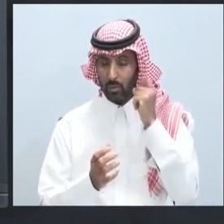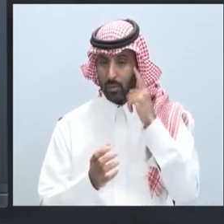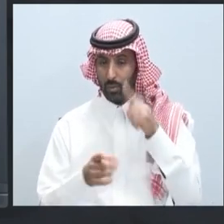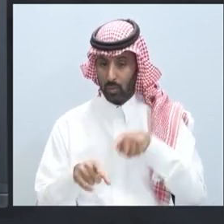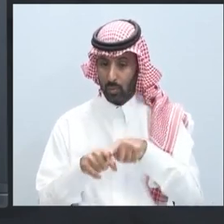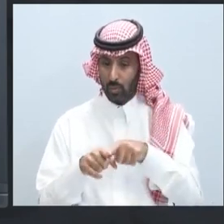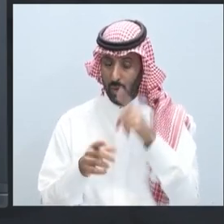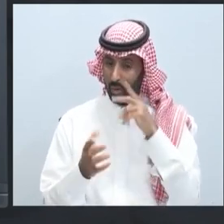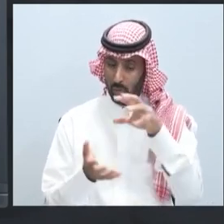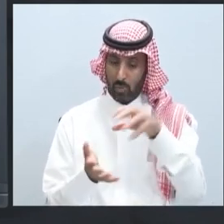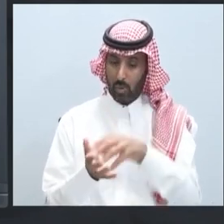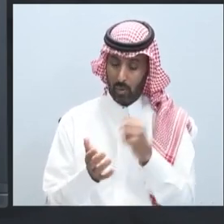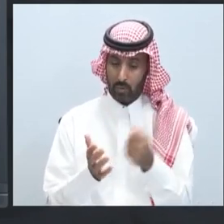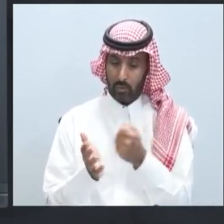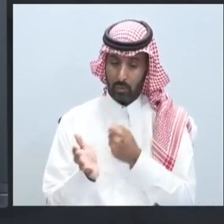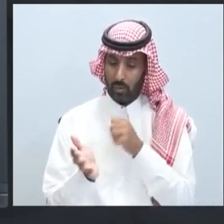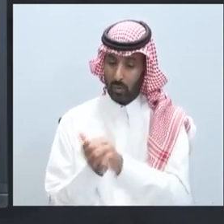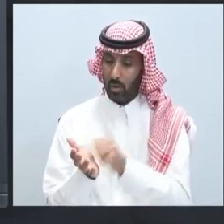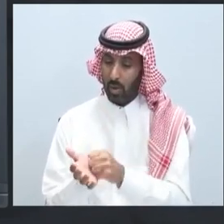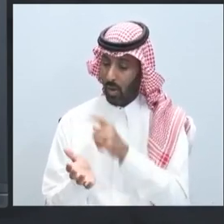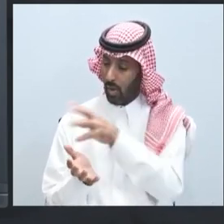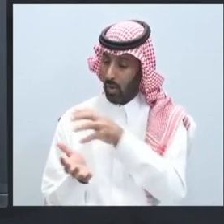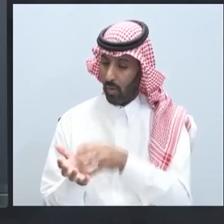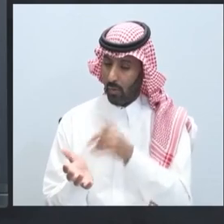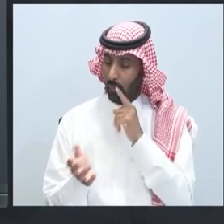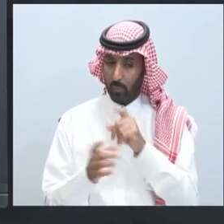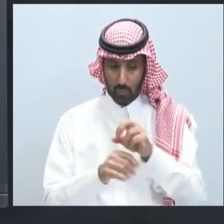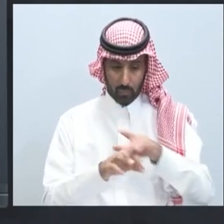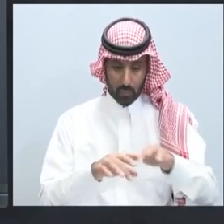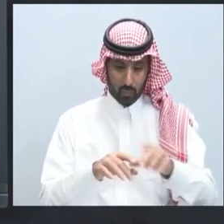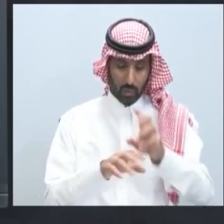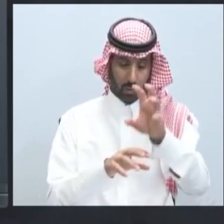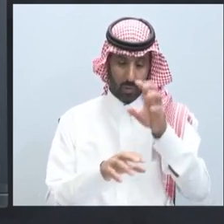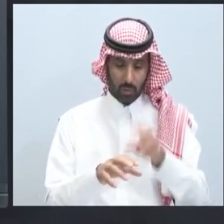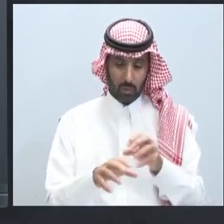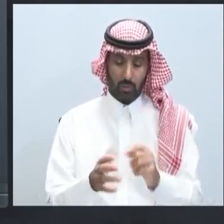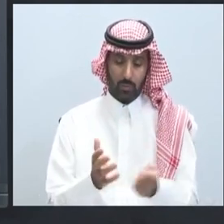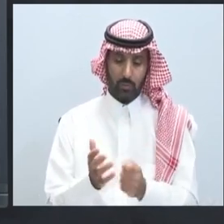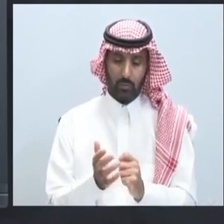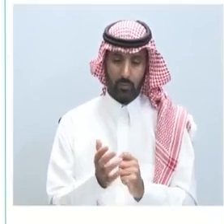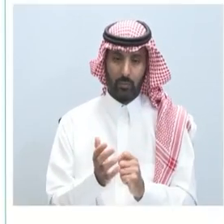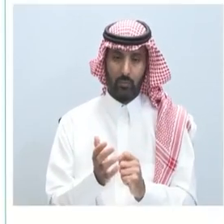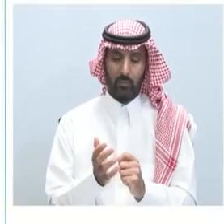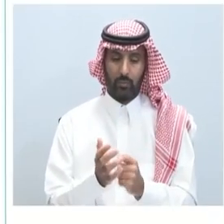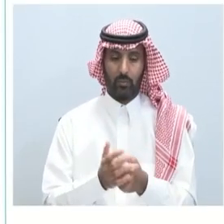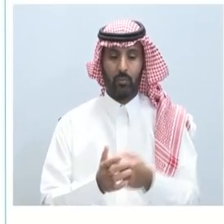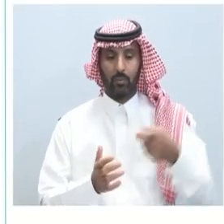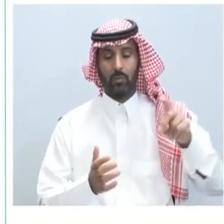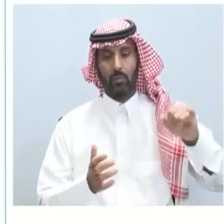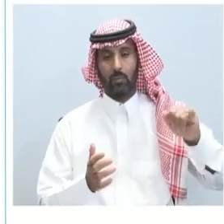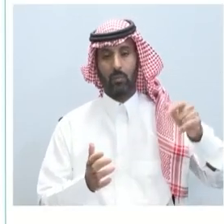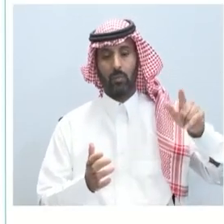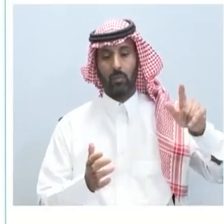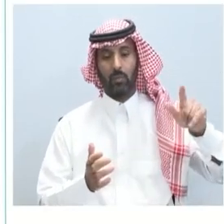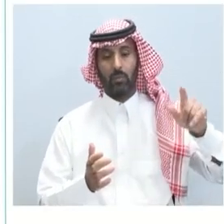friend cheated in his homework, he copied it from a website. So, dilemma is